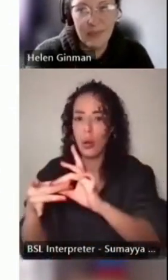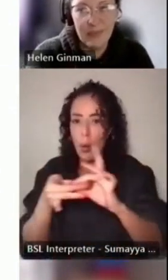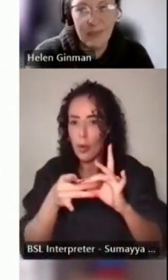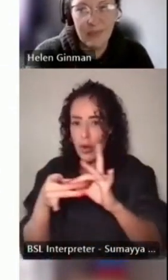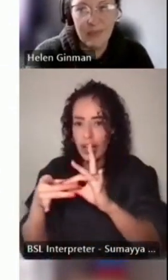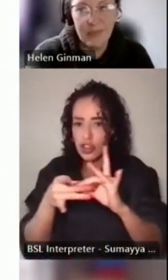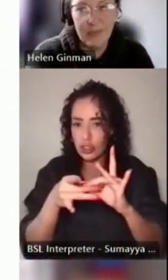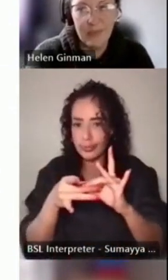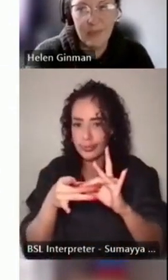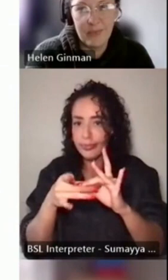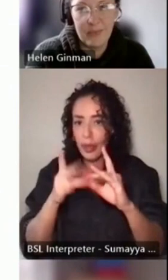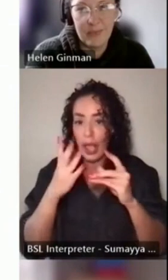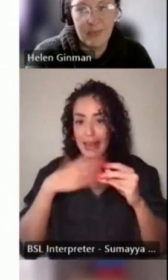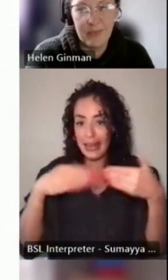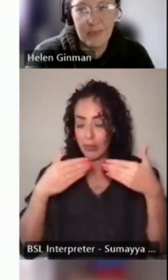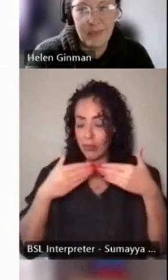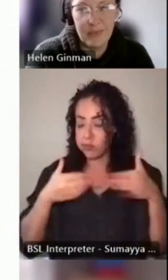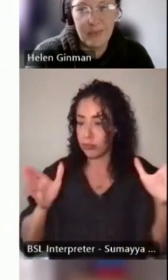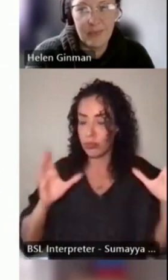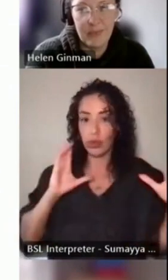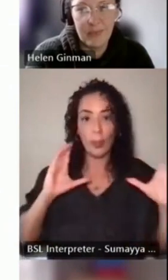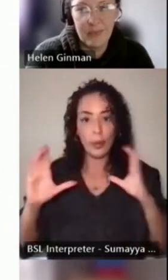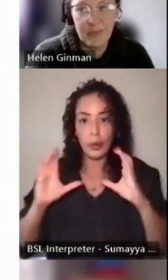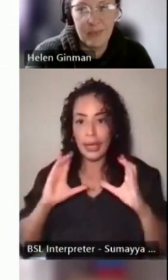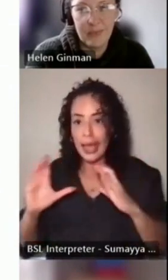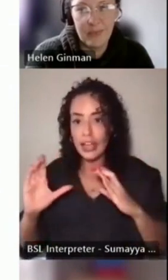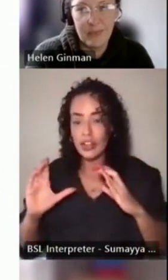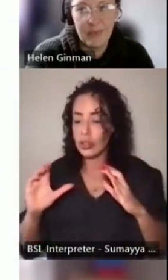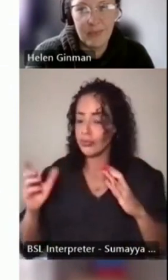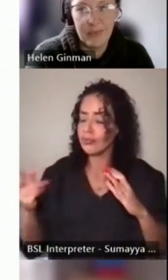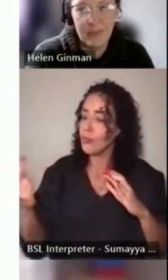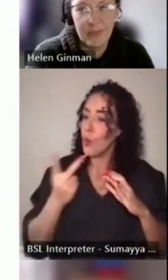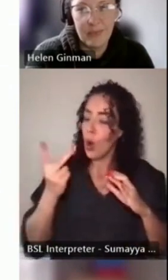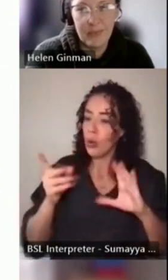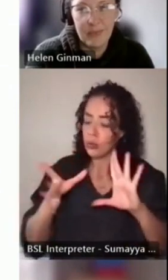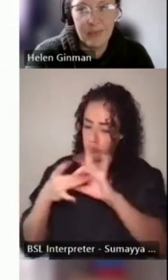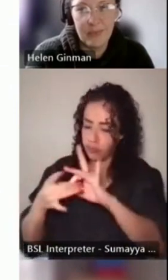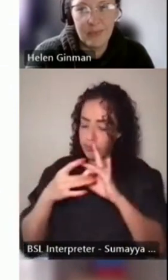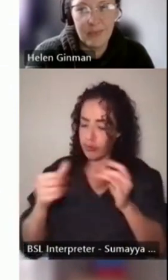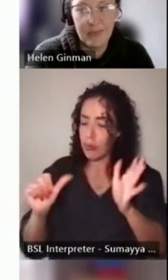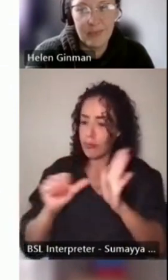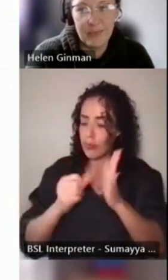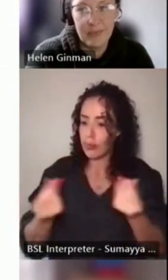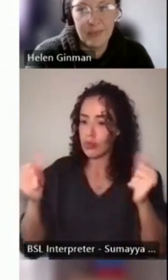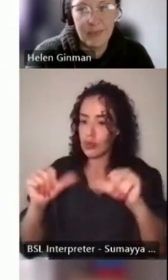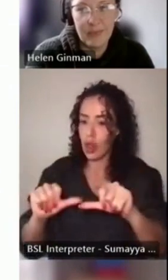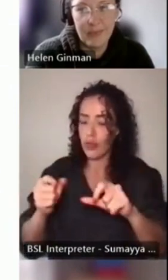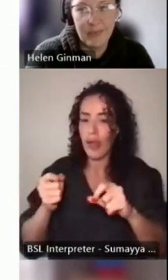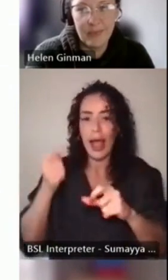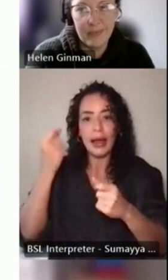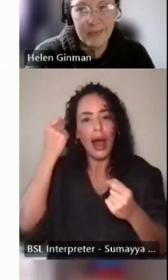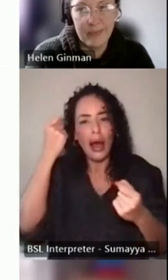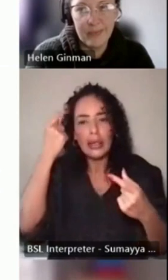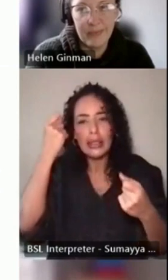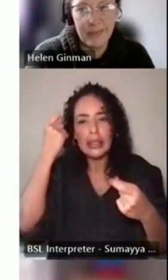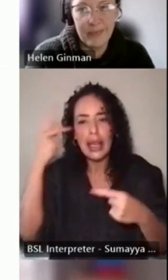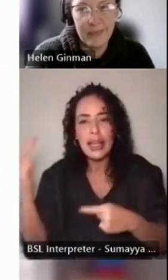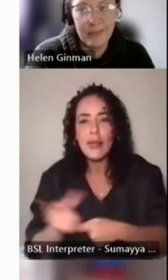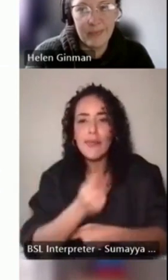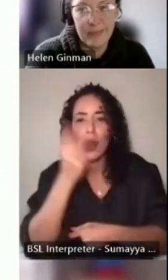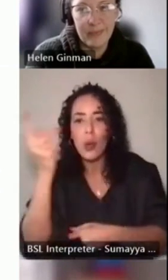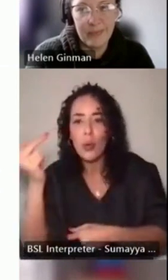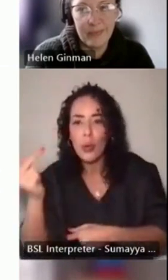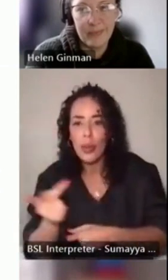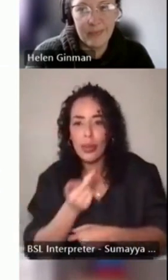an emphasis on open communication, problem solving, and mutual understanding. So like I was saying